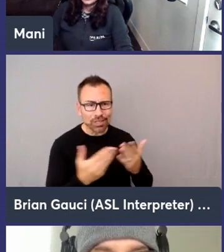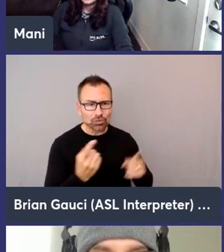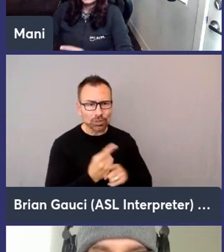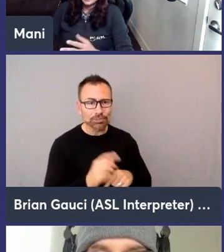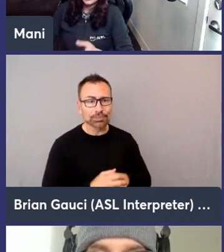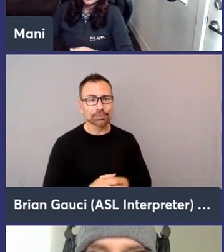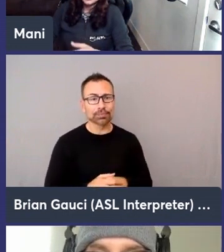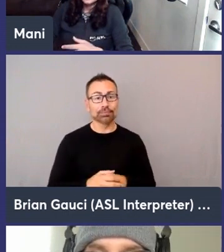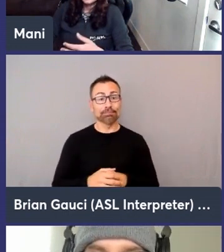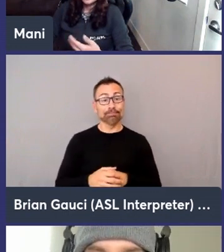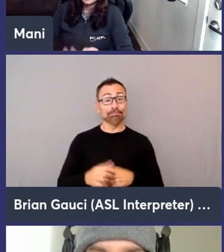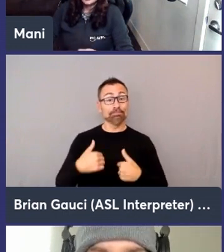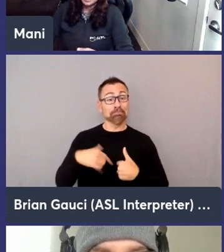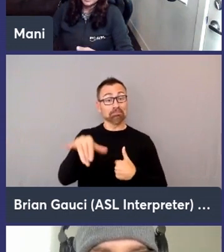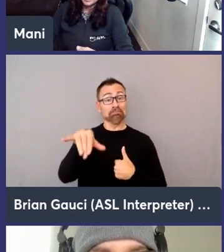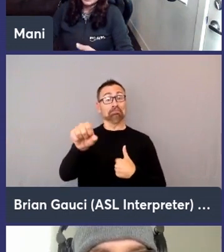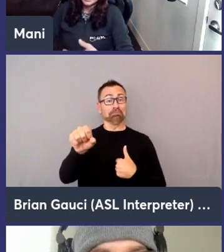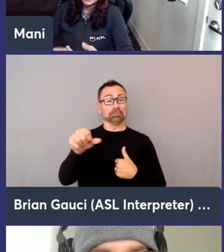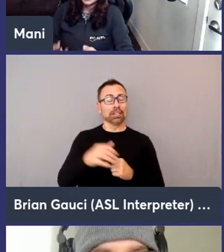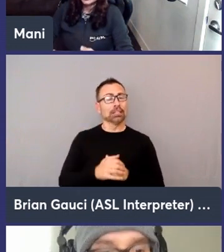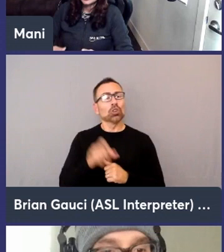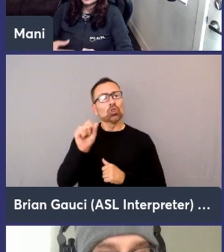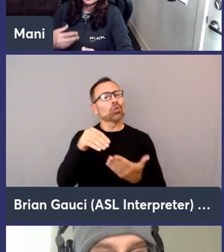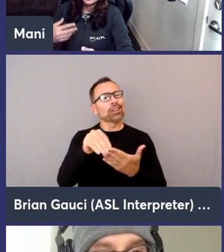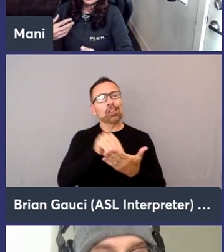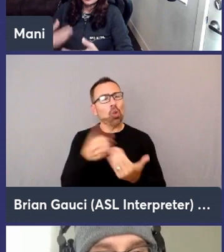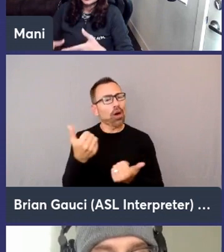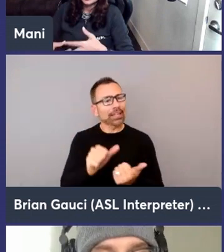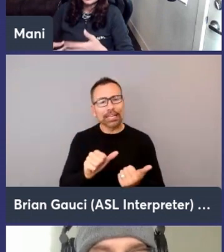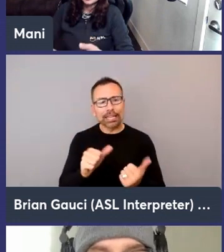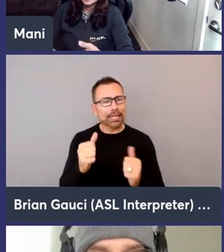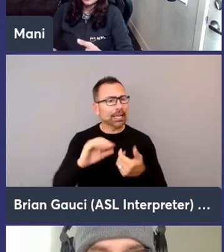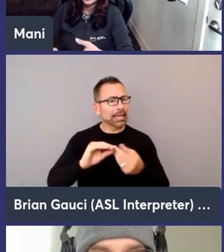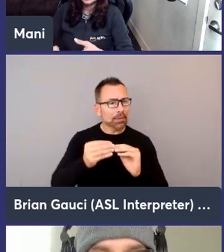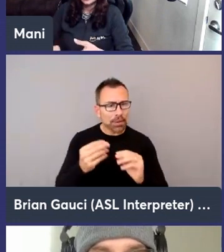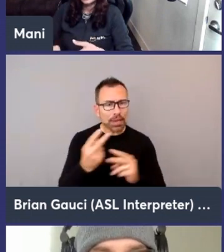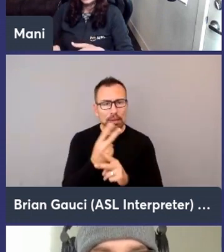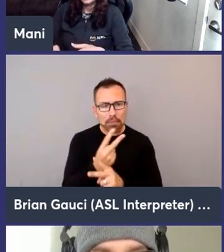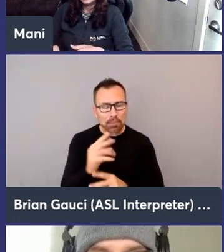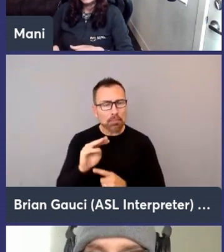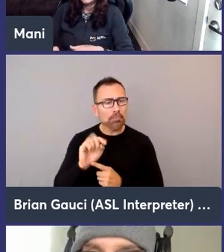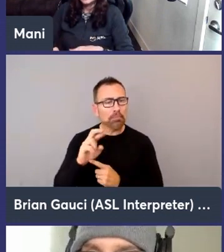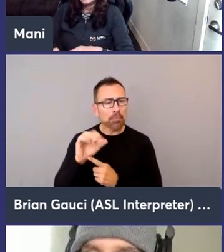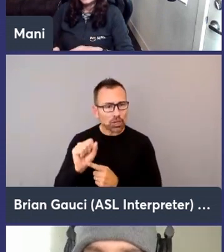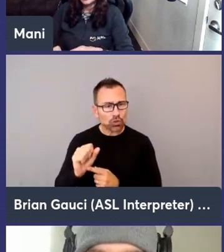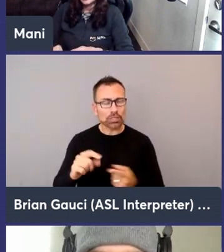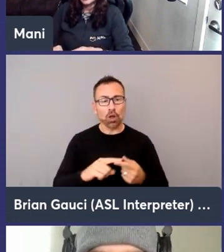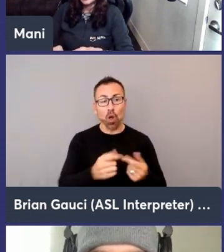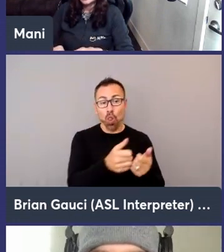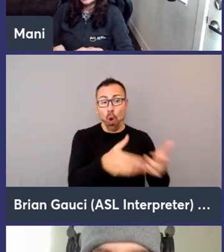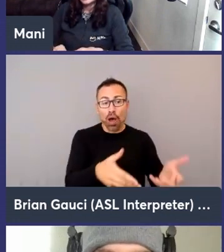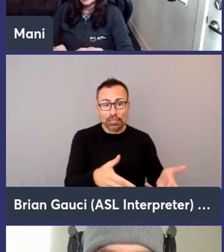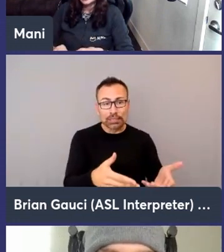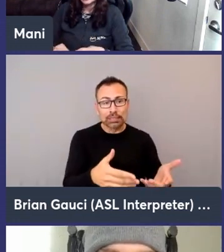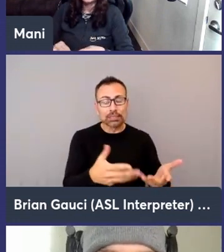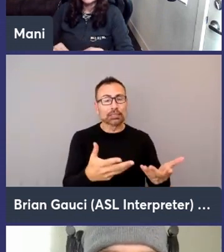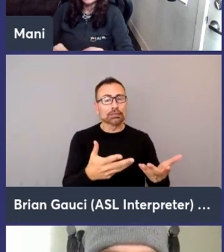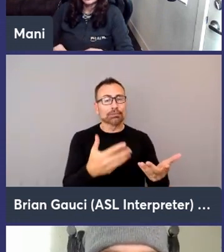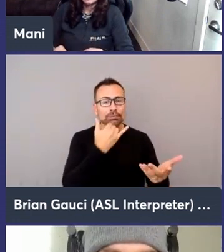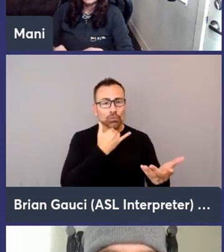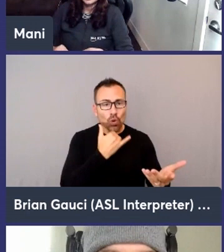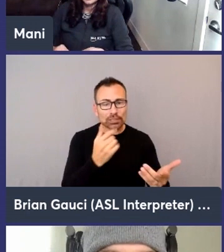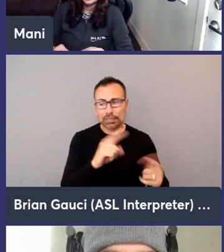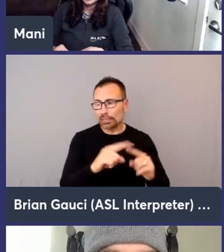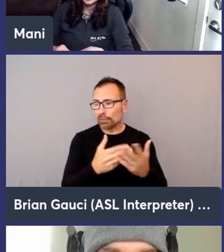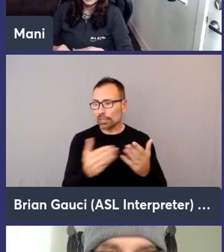Yeah, like accuracy, you can log any metrics like accuracy, losses, and stuff like that. The reason I say that I haven't